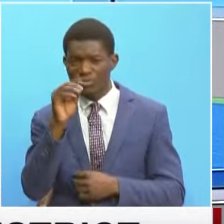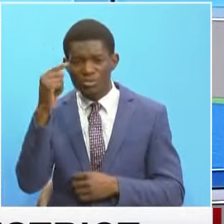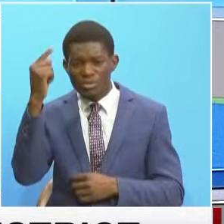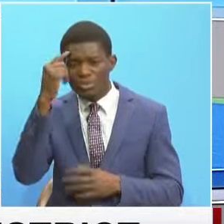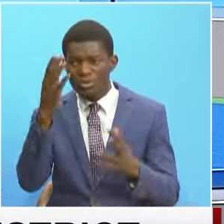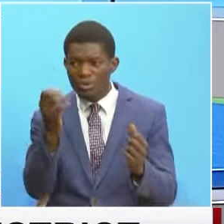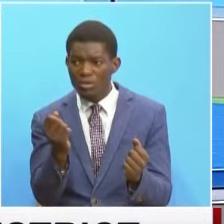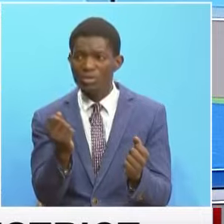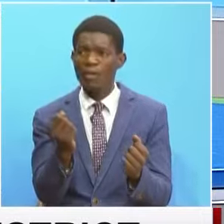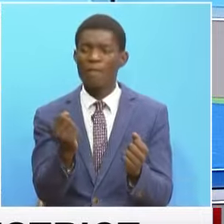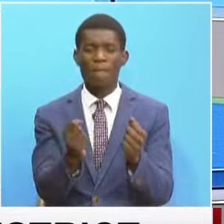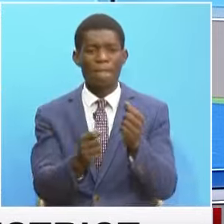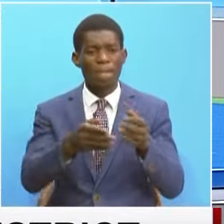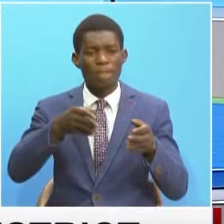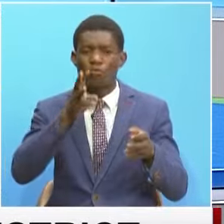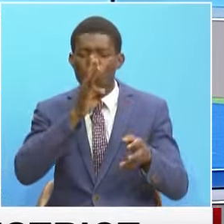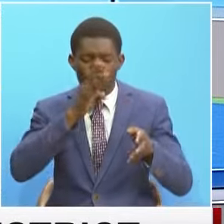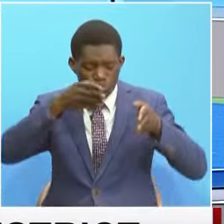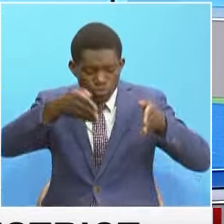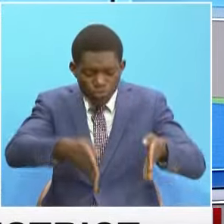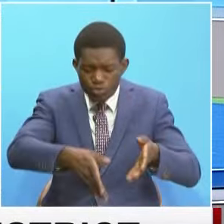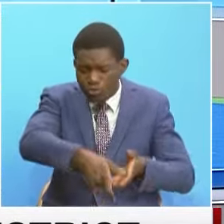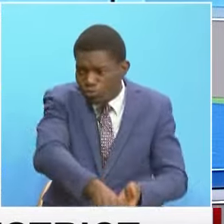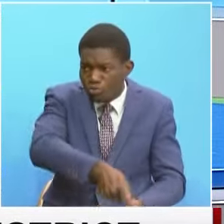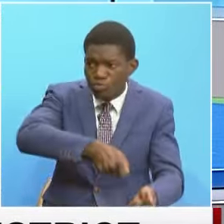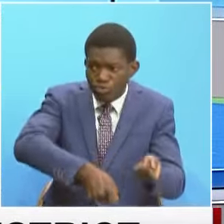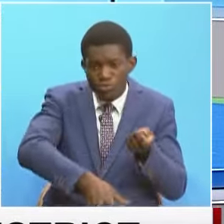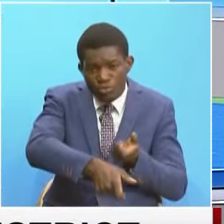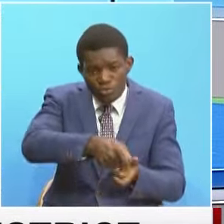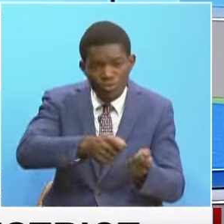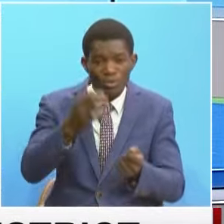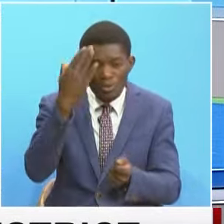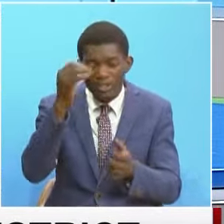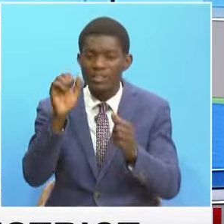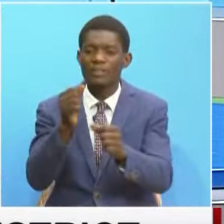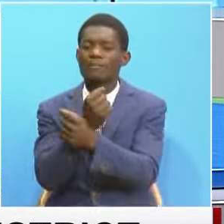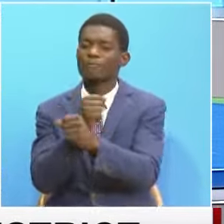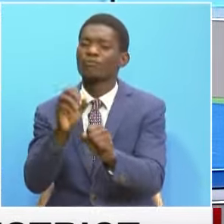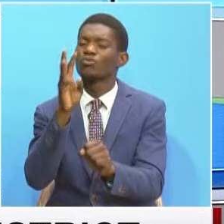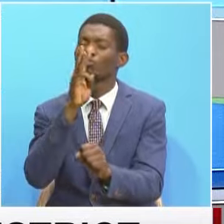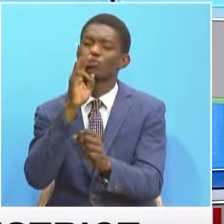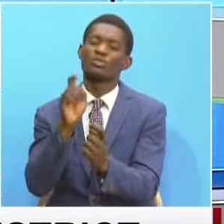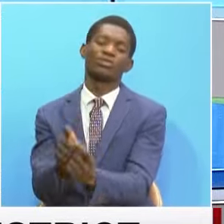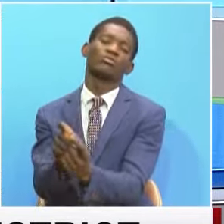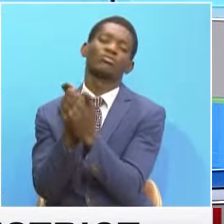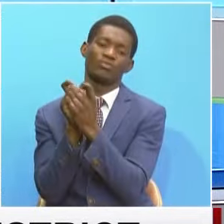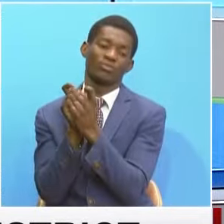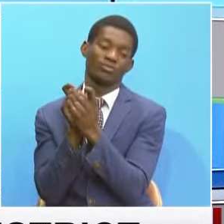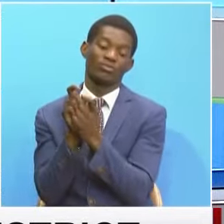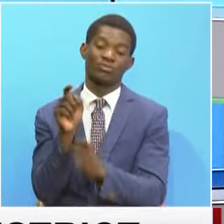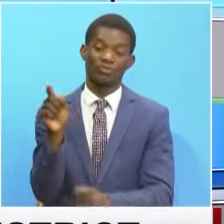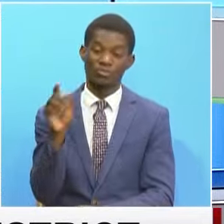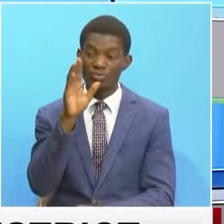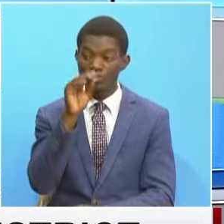of the district to alleviate the water challenges resulting from the drought. Mr. Simoloka was speaking when he